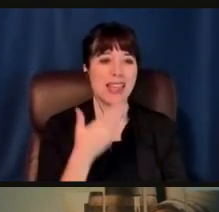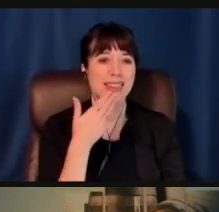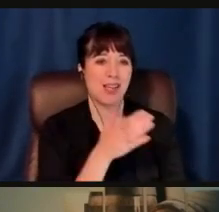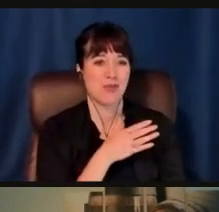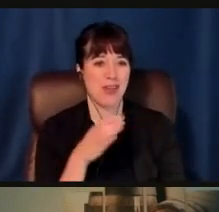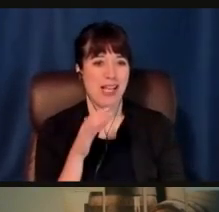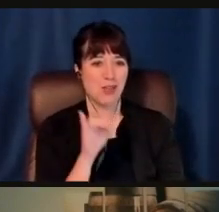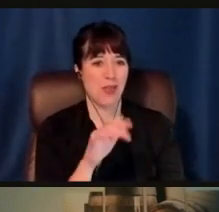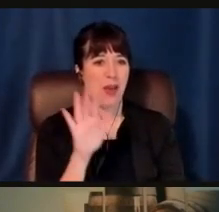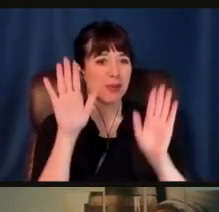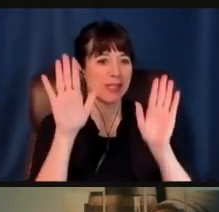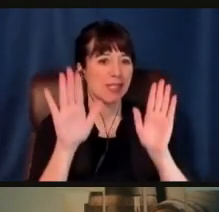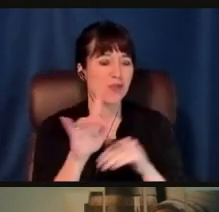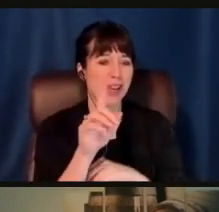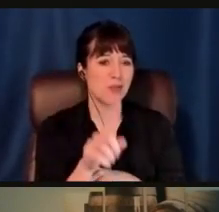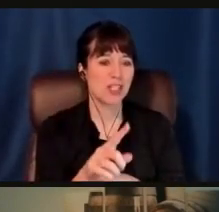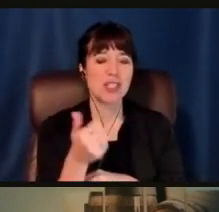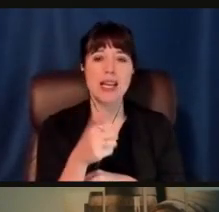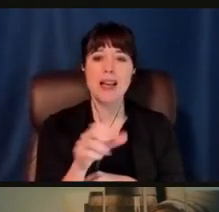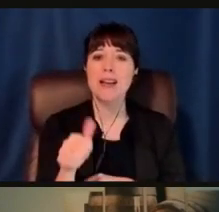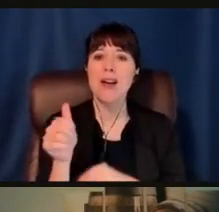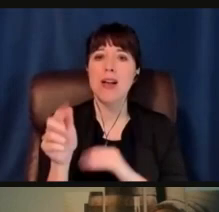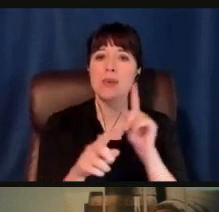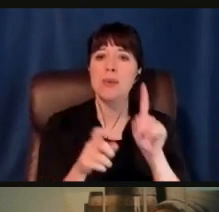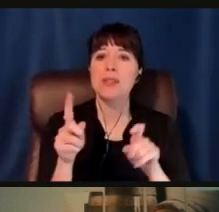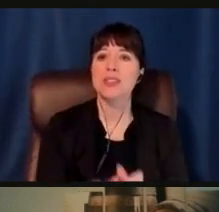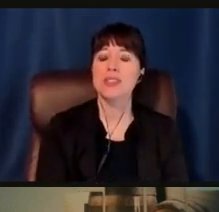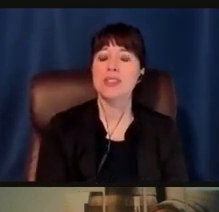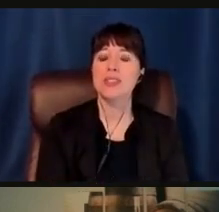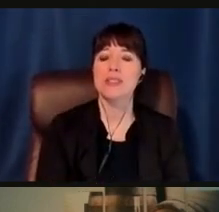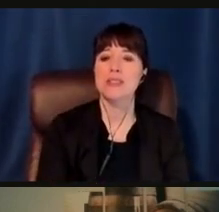great question. Are there other questions?